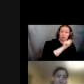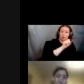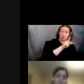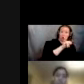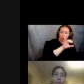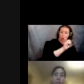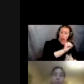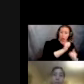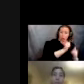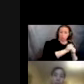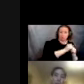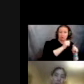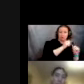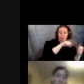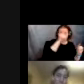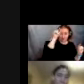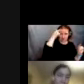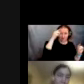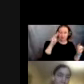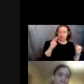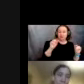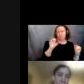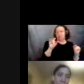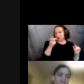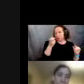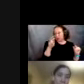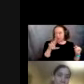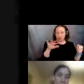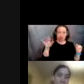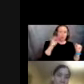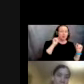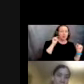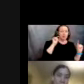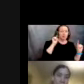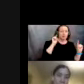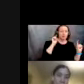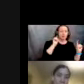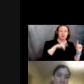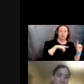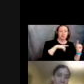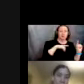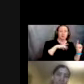government, with MacArthur and so on. And